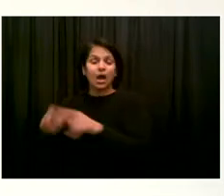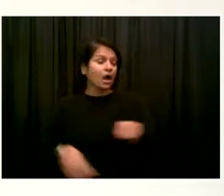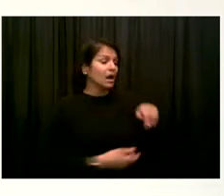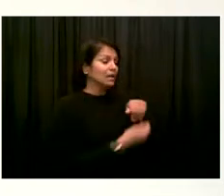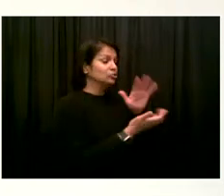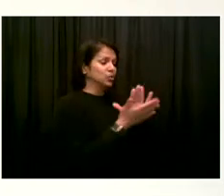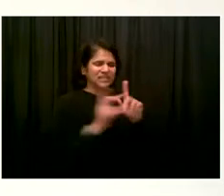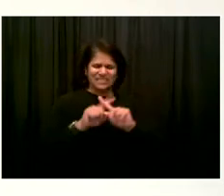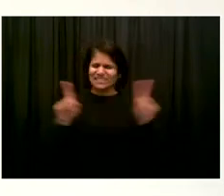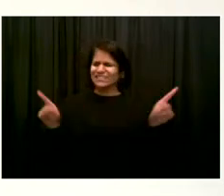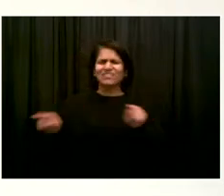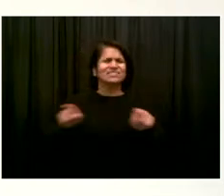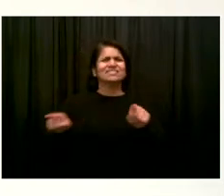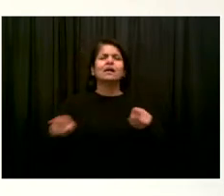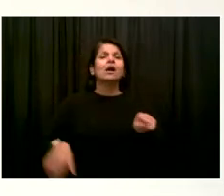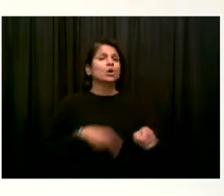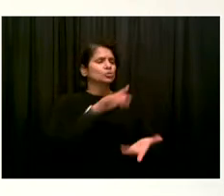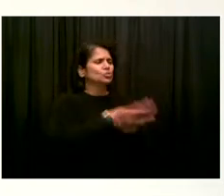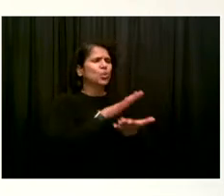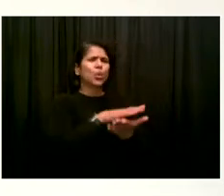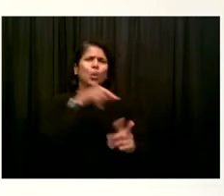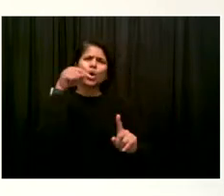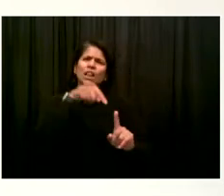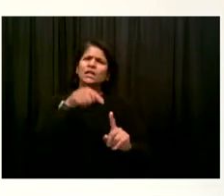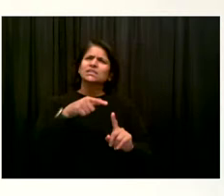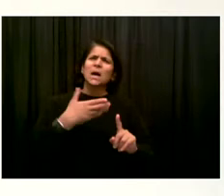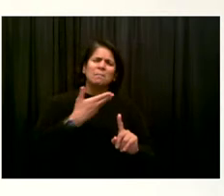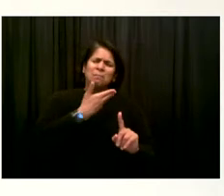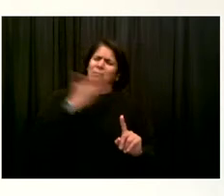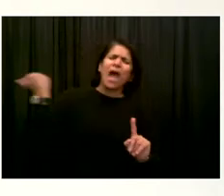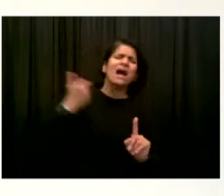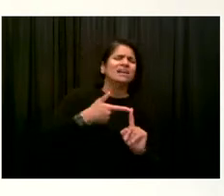such as vaccines, testing, masks, ventilation,